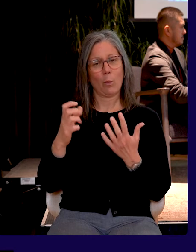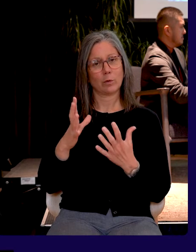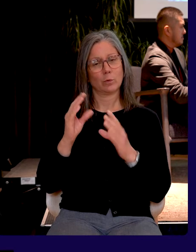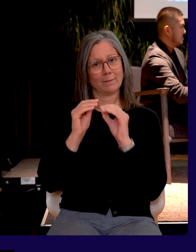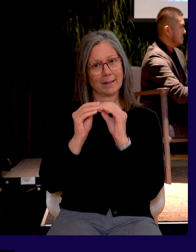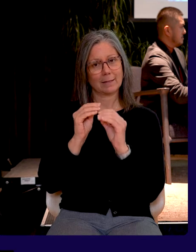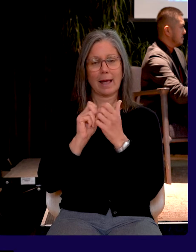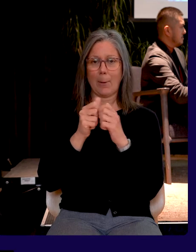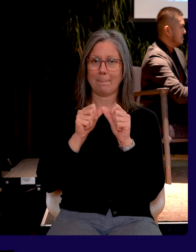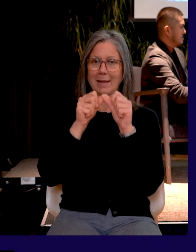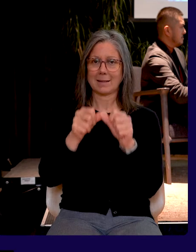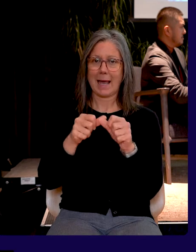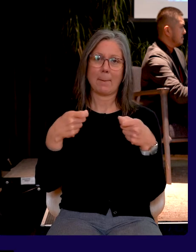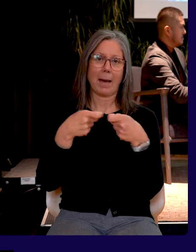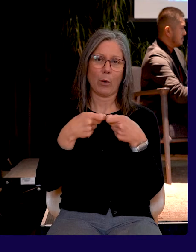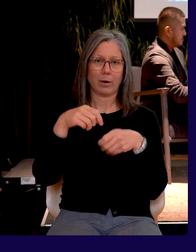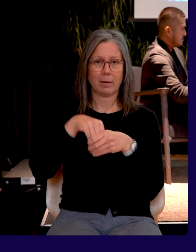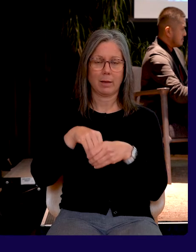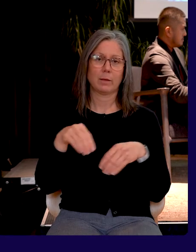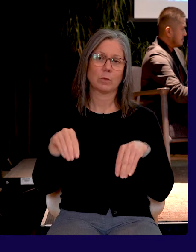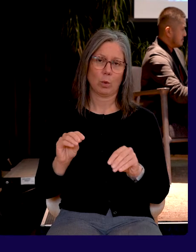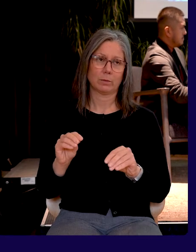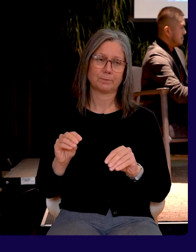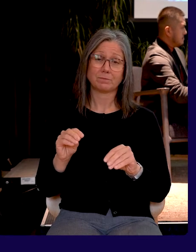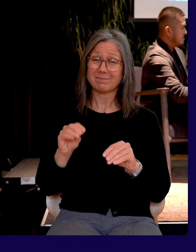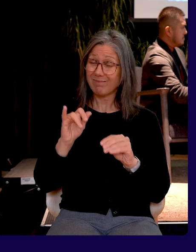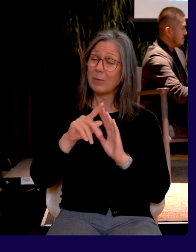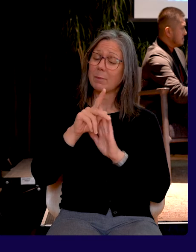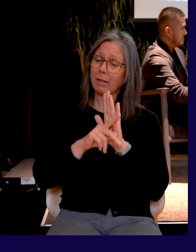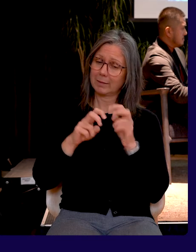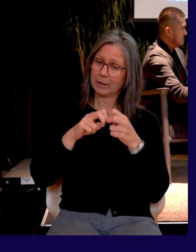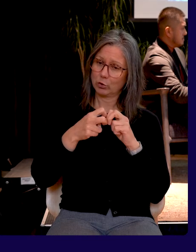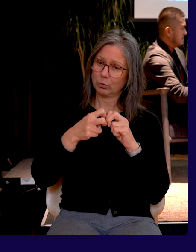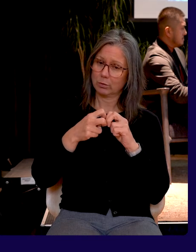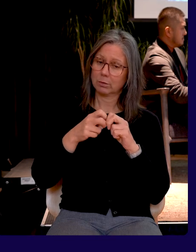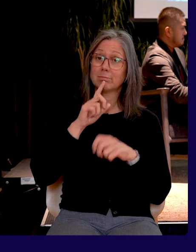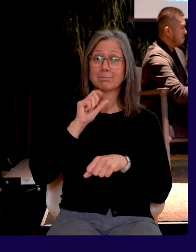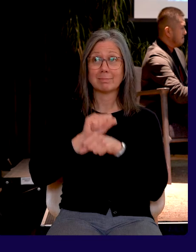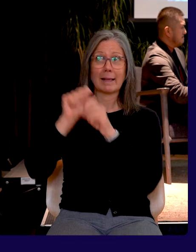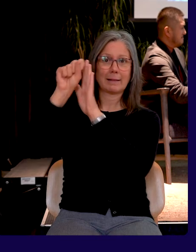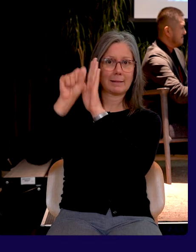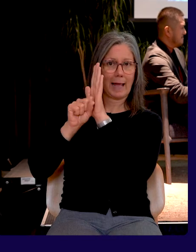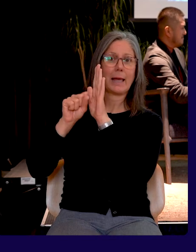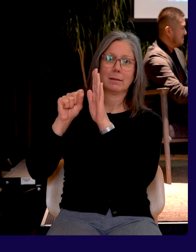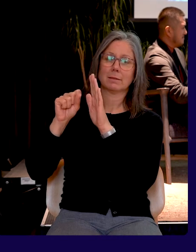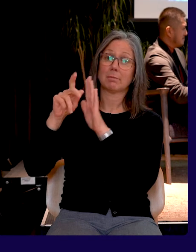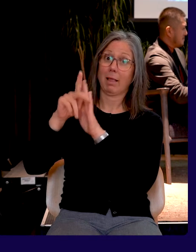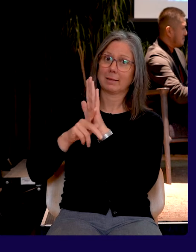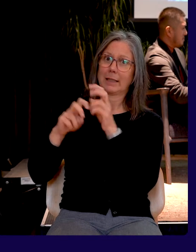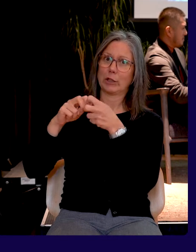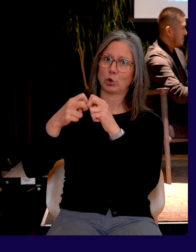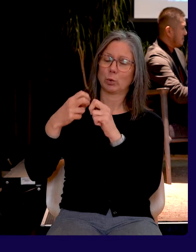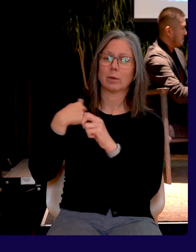how can we maintain power in our stores? And so that was a big policy issue, actual state policy issue that we were